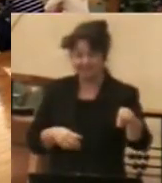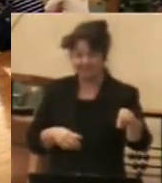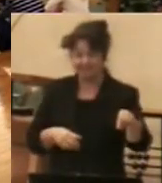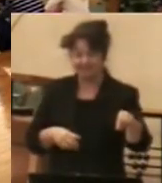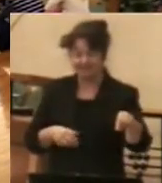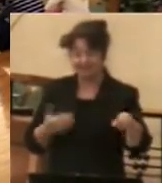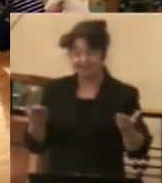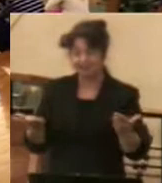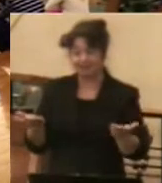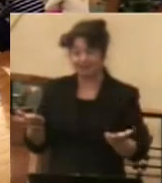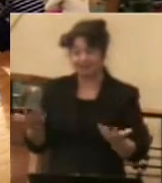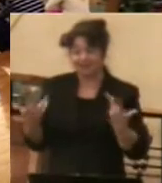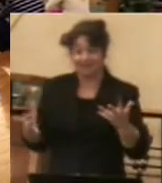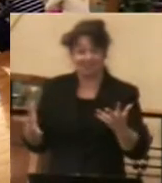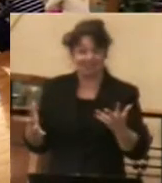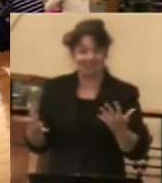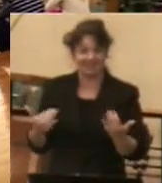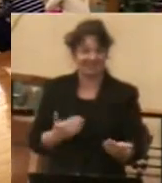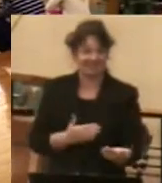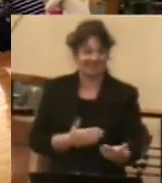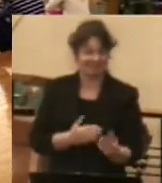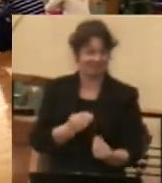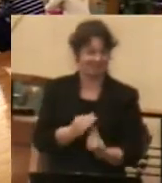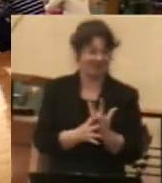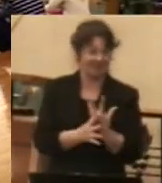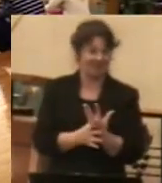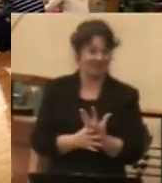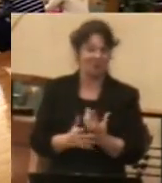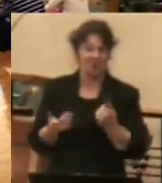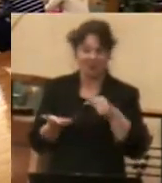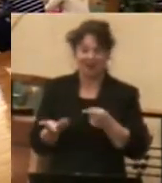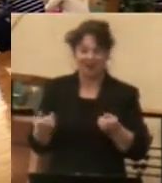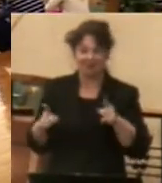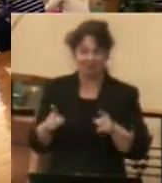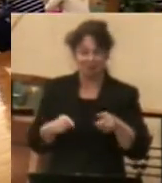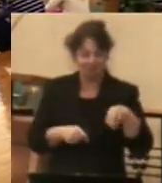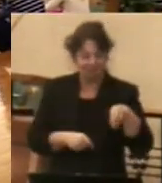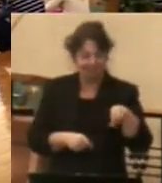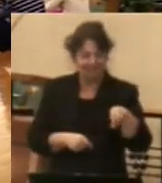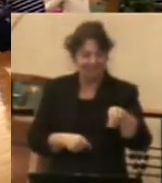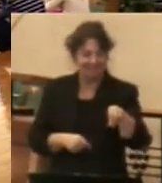you've done it already this spring. And what normally comes up when you plant a seed?